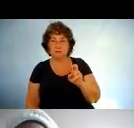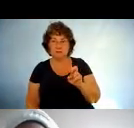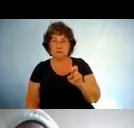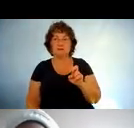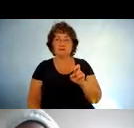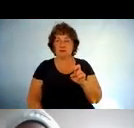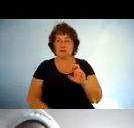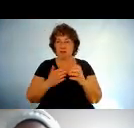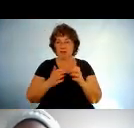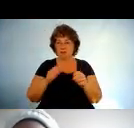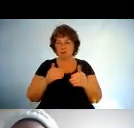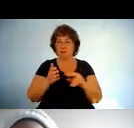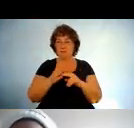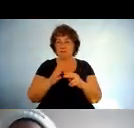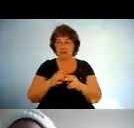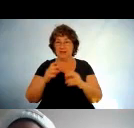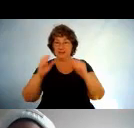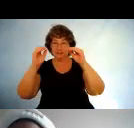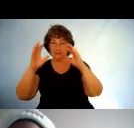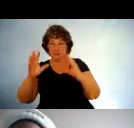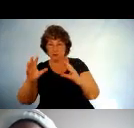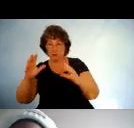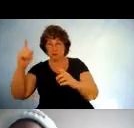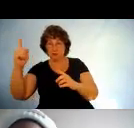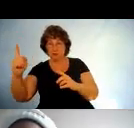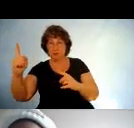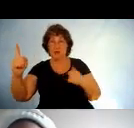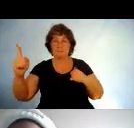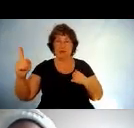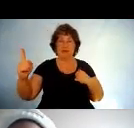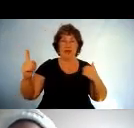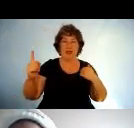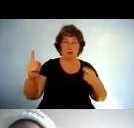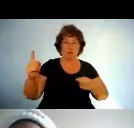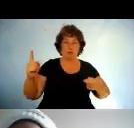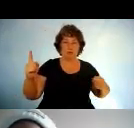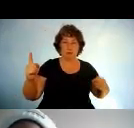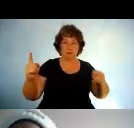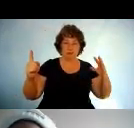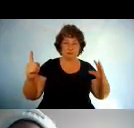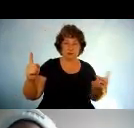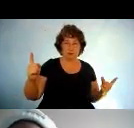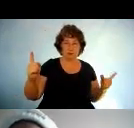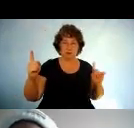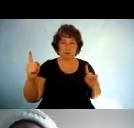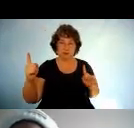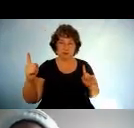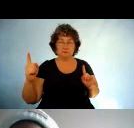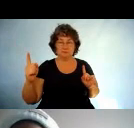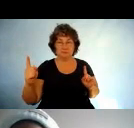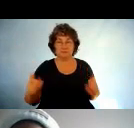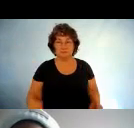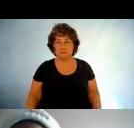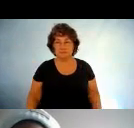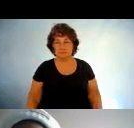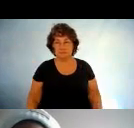teacher. And I would say, from what I remember with special education, is that I did not, I do not prefer